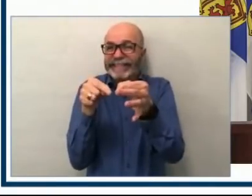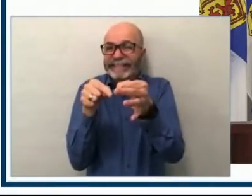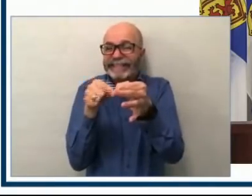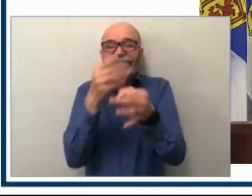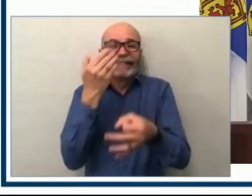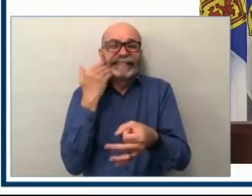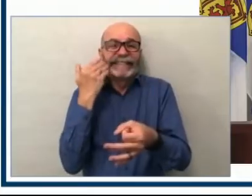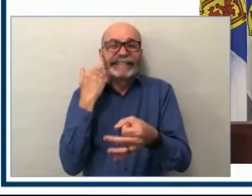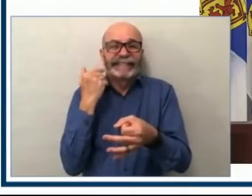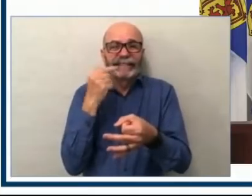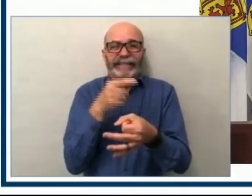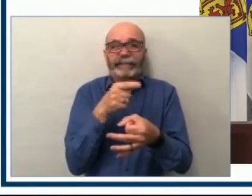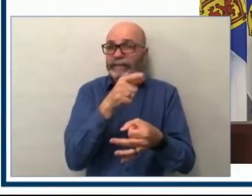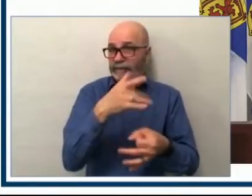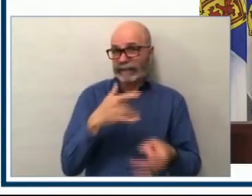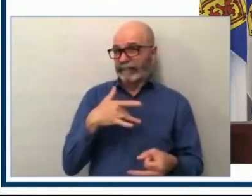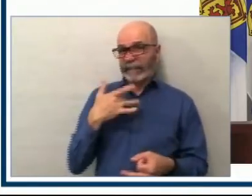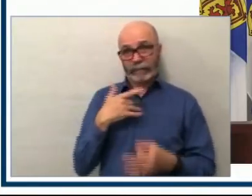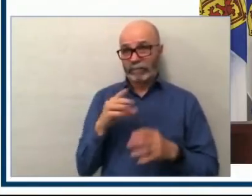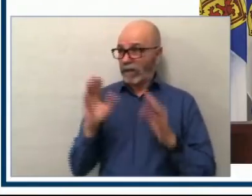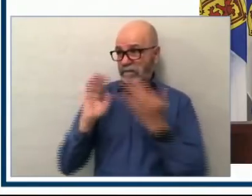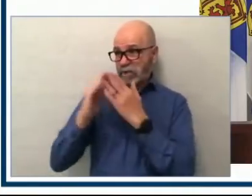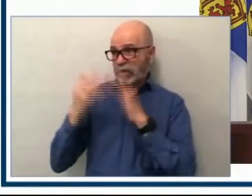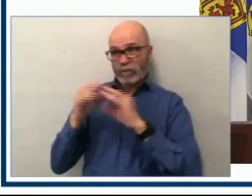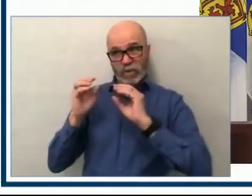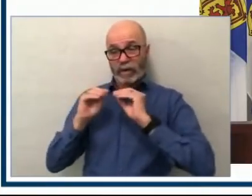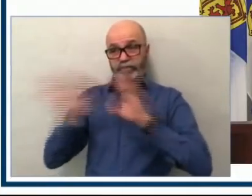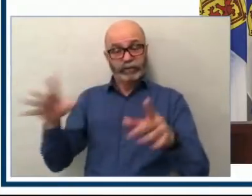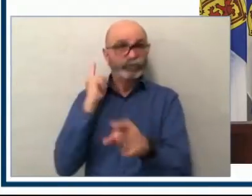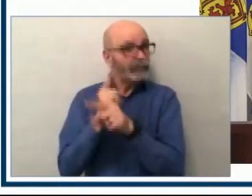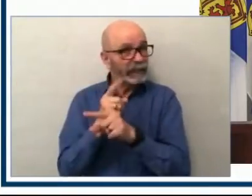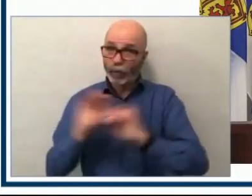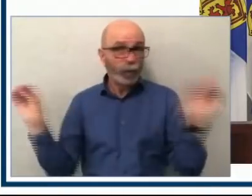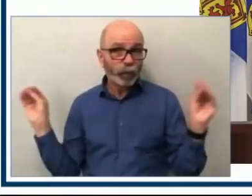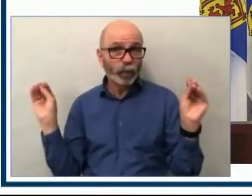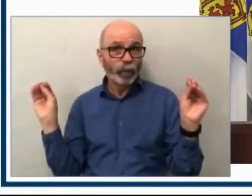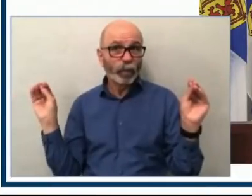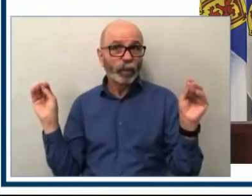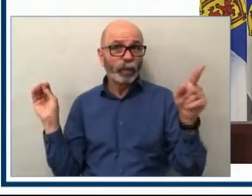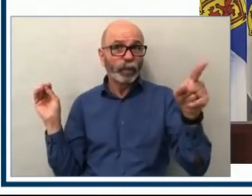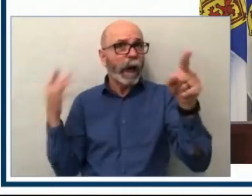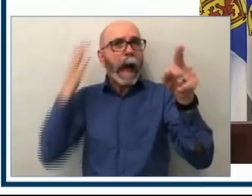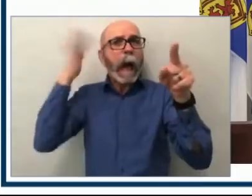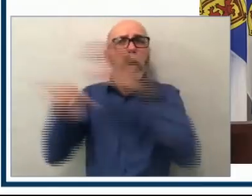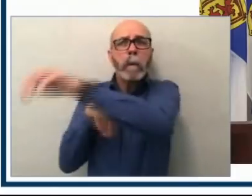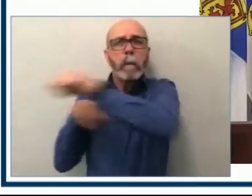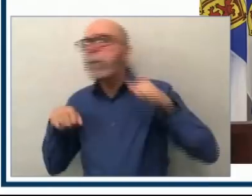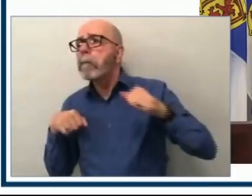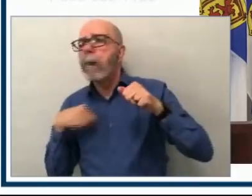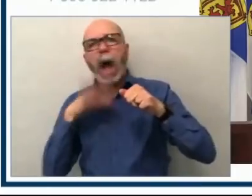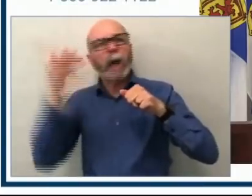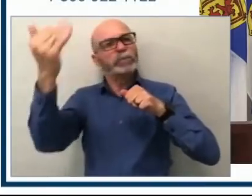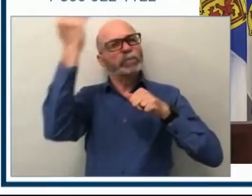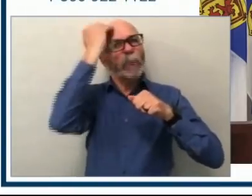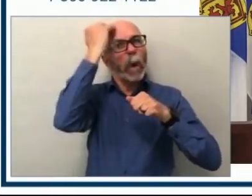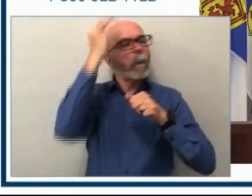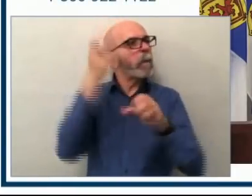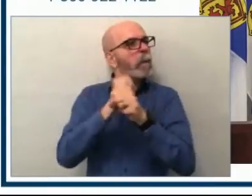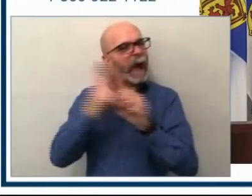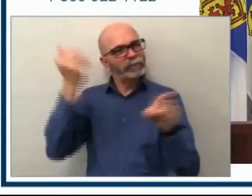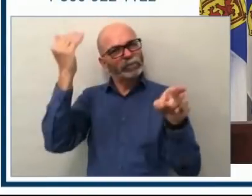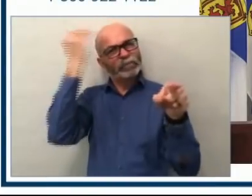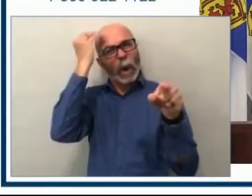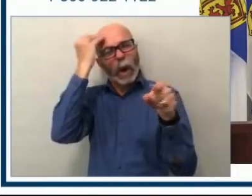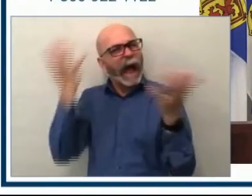and even though you can't really determine how these people got it. I just wondered, how is it